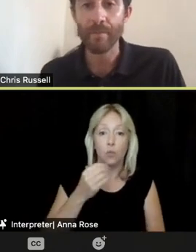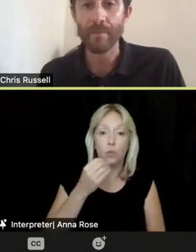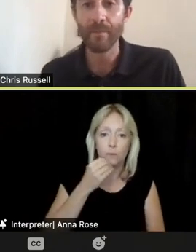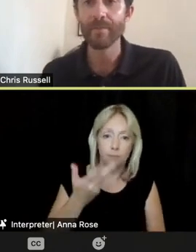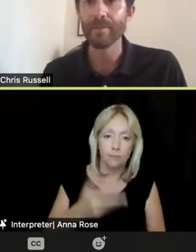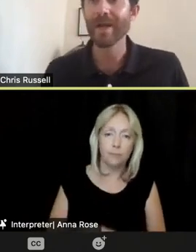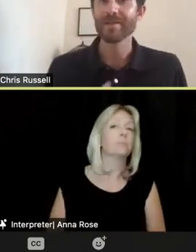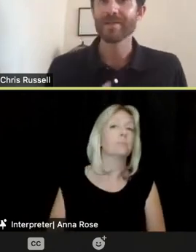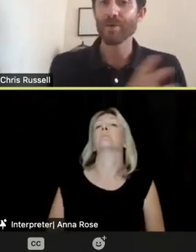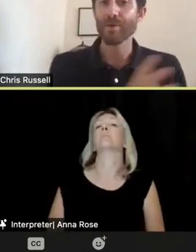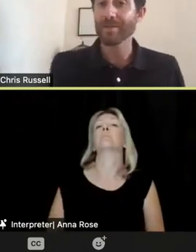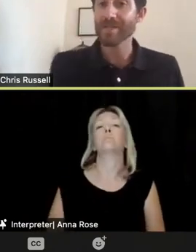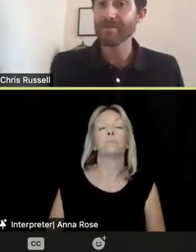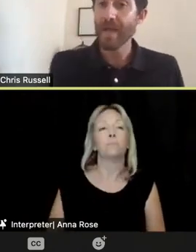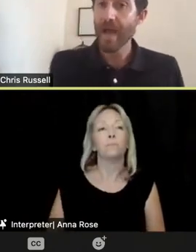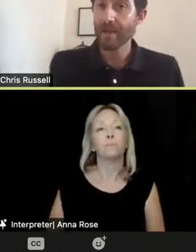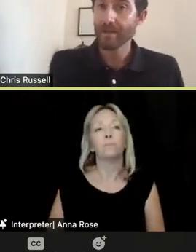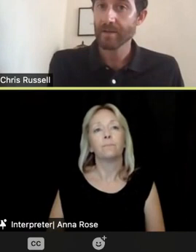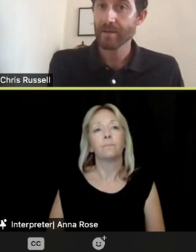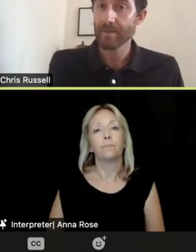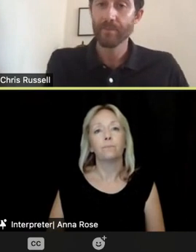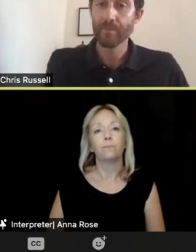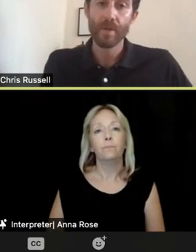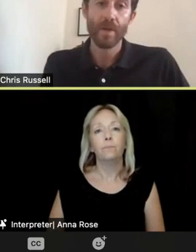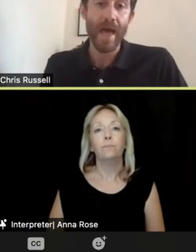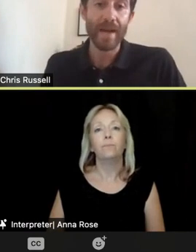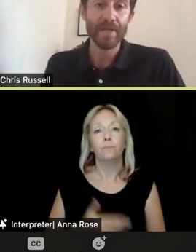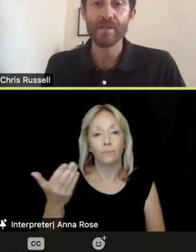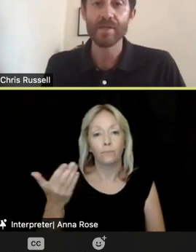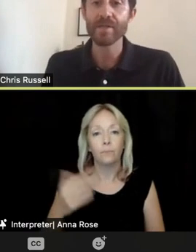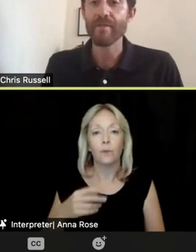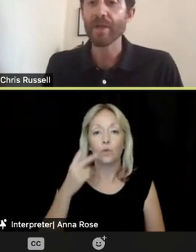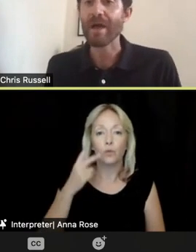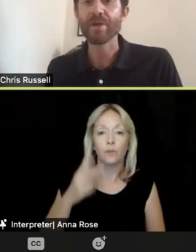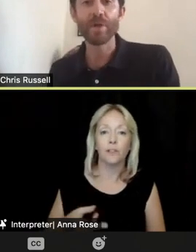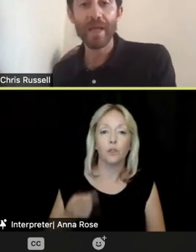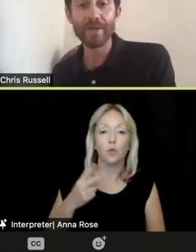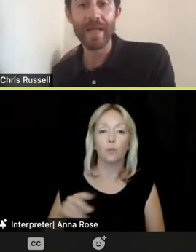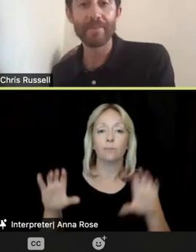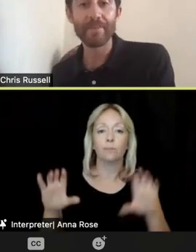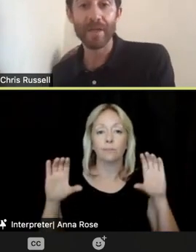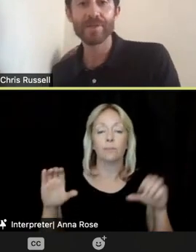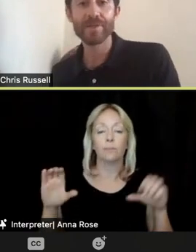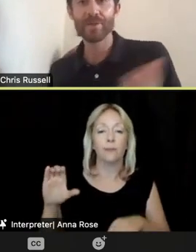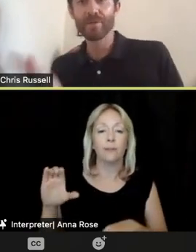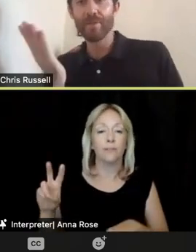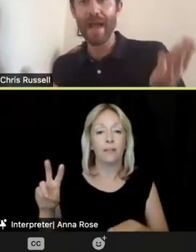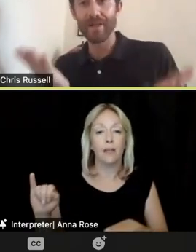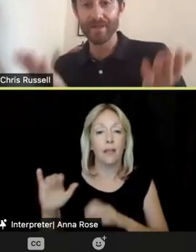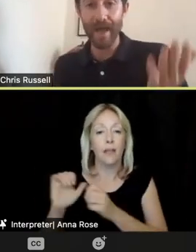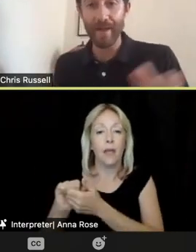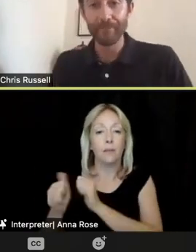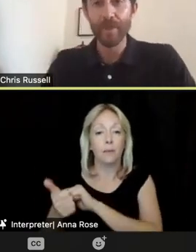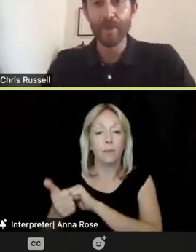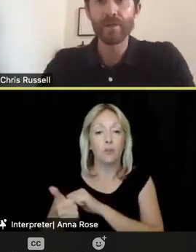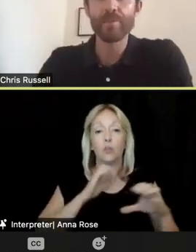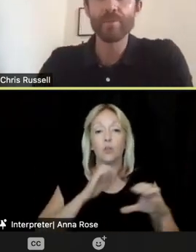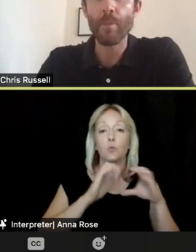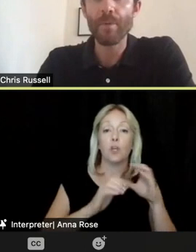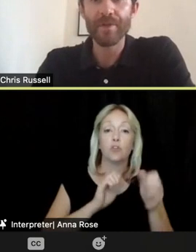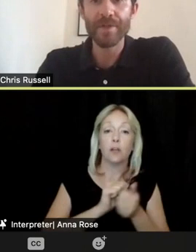So great. So you have the CVI adaptations, and then you have communication adaptations too to balance